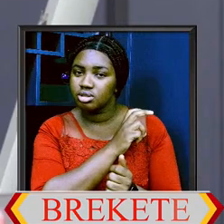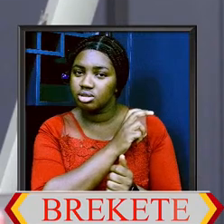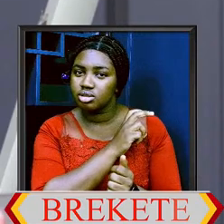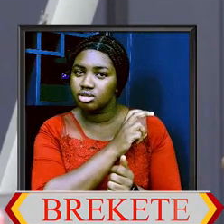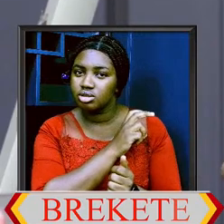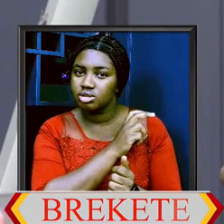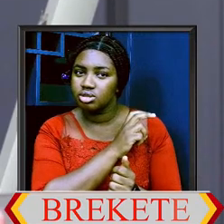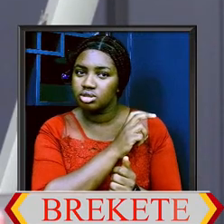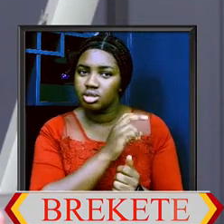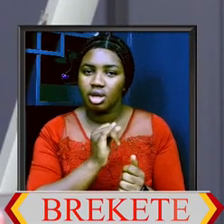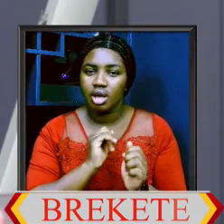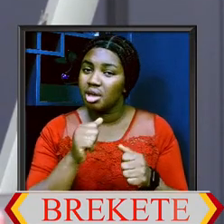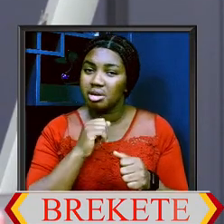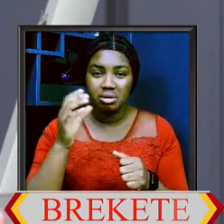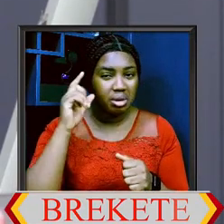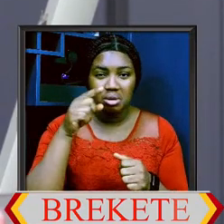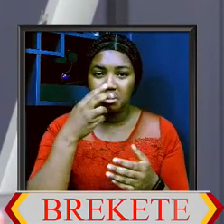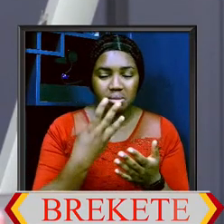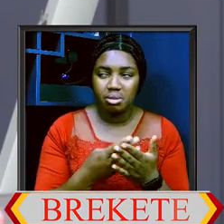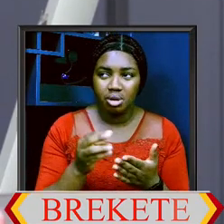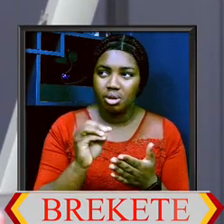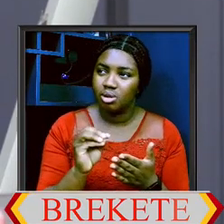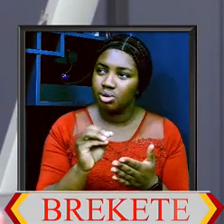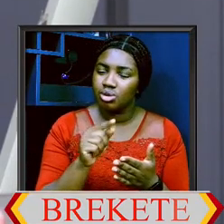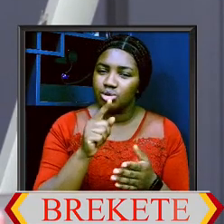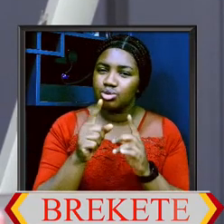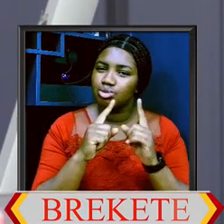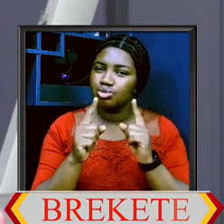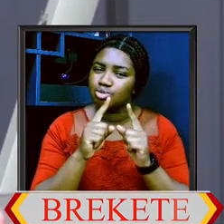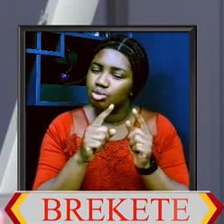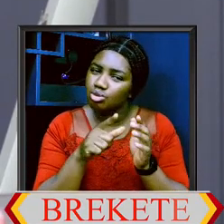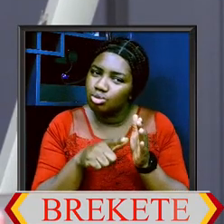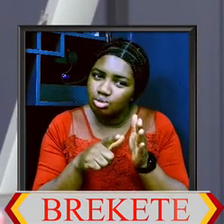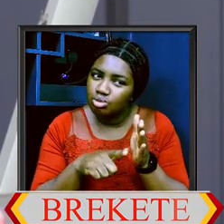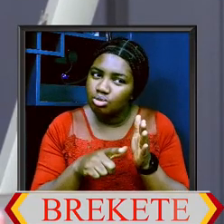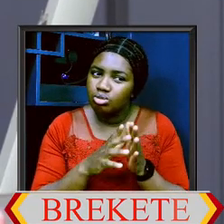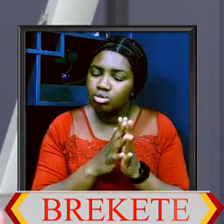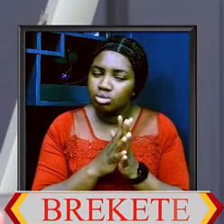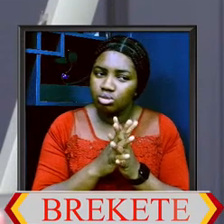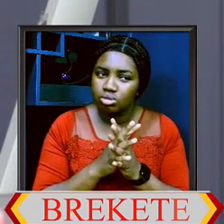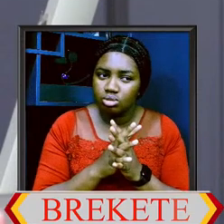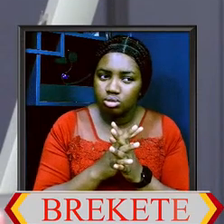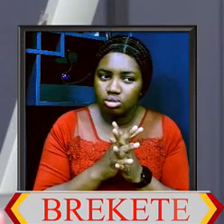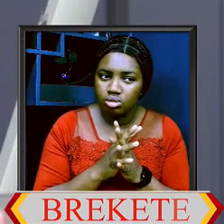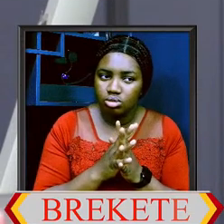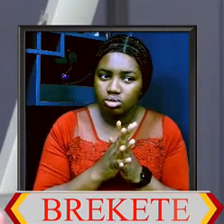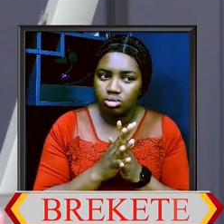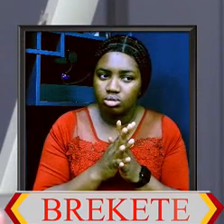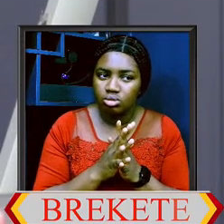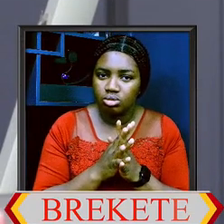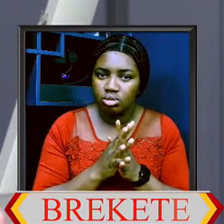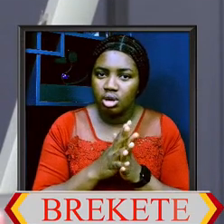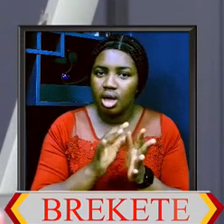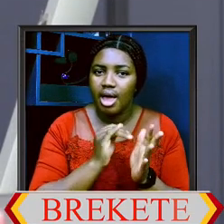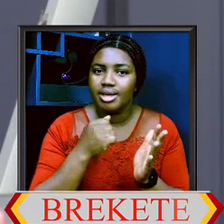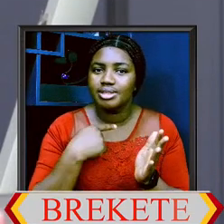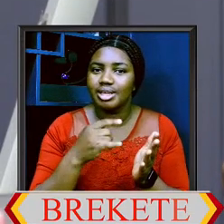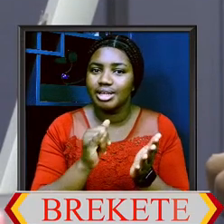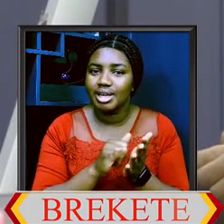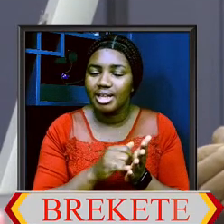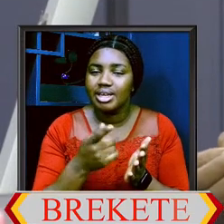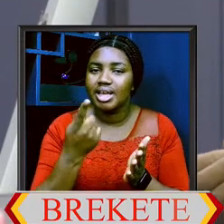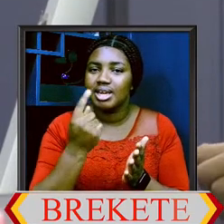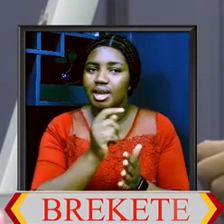the I know they hear you well well you talk talk to yourself I'm saying that